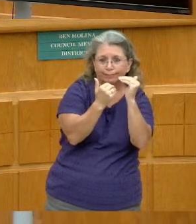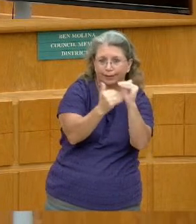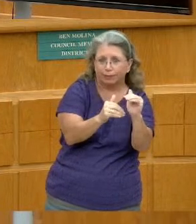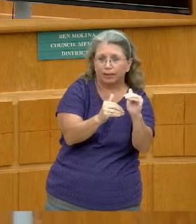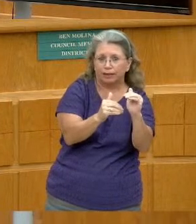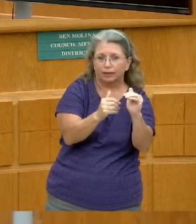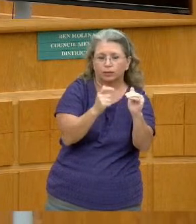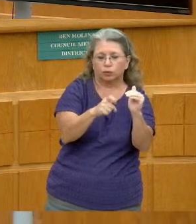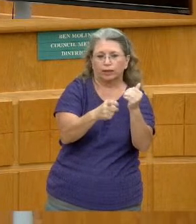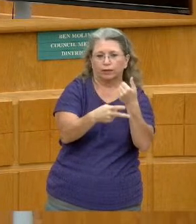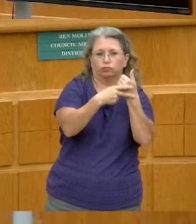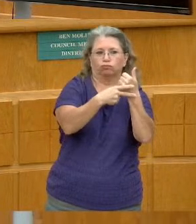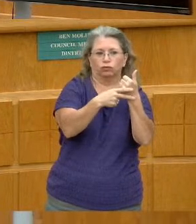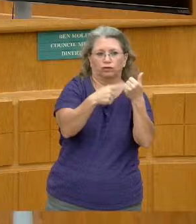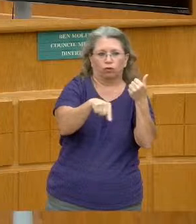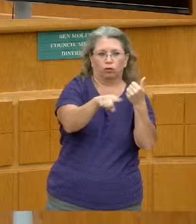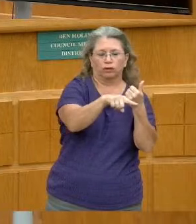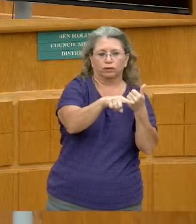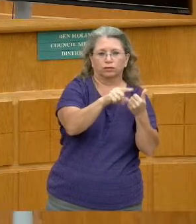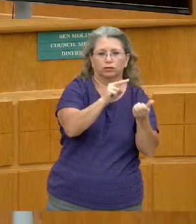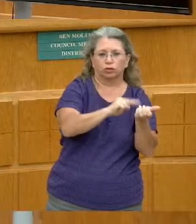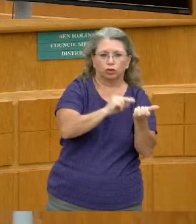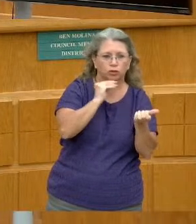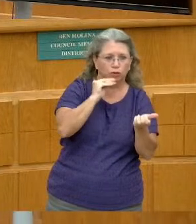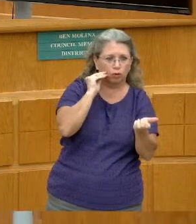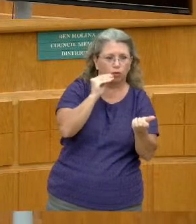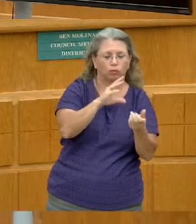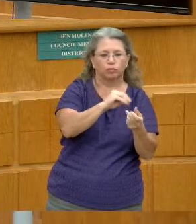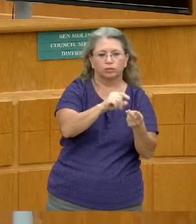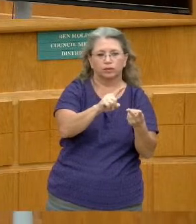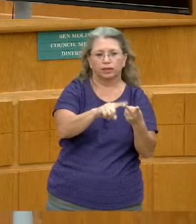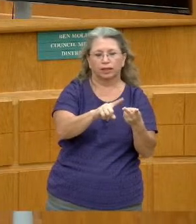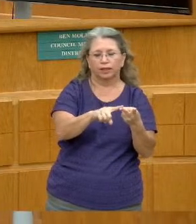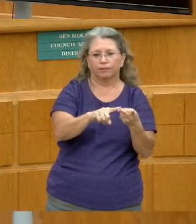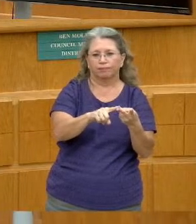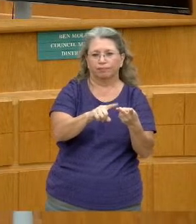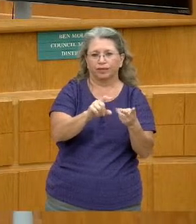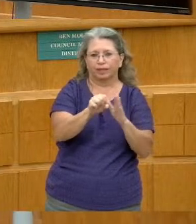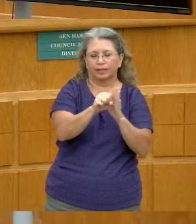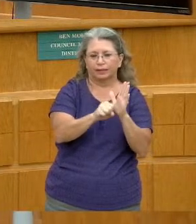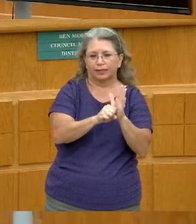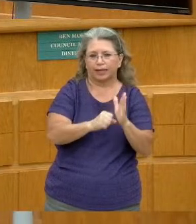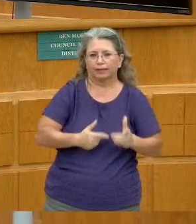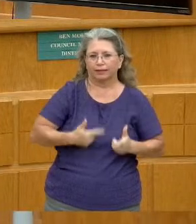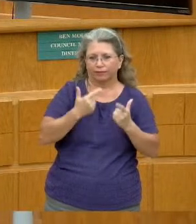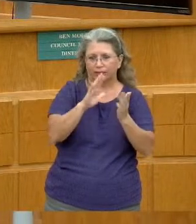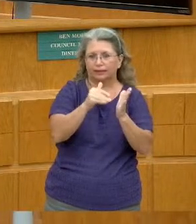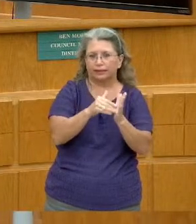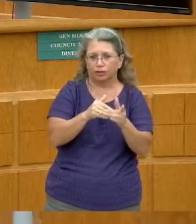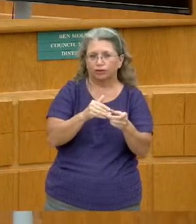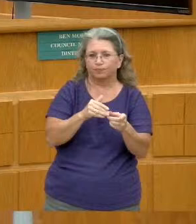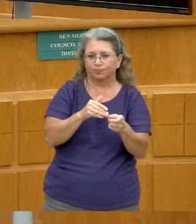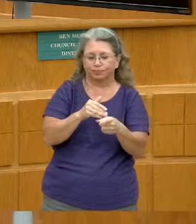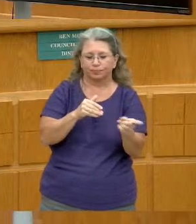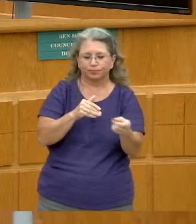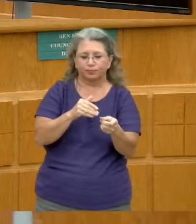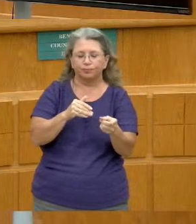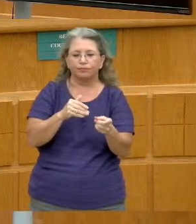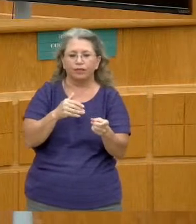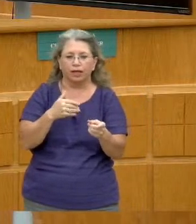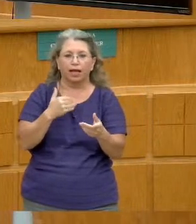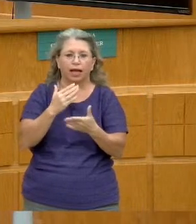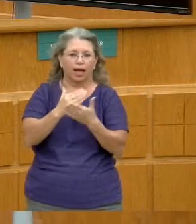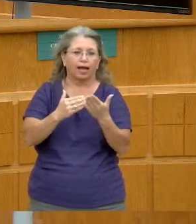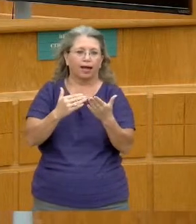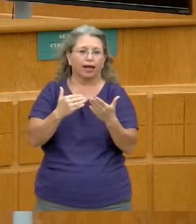some of these senior nursing homes and the living center, the state living center, where some significant outbreaks are